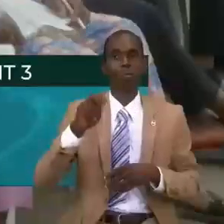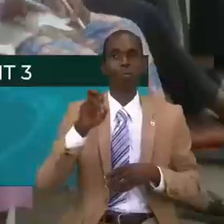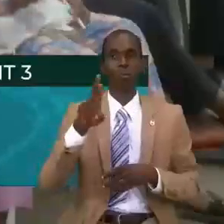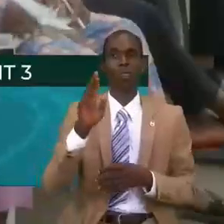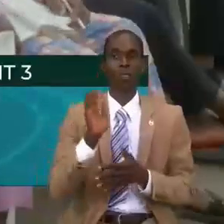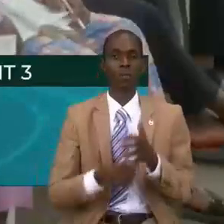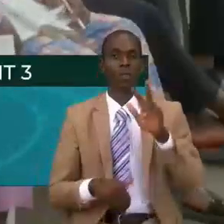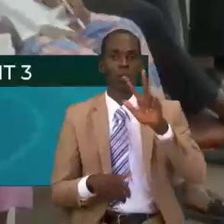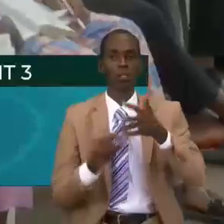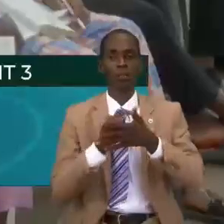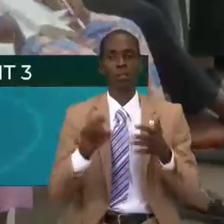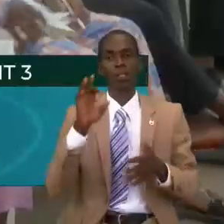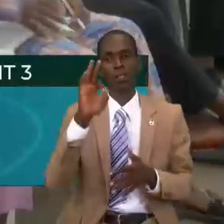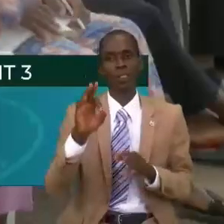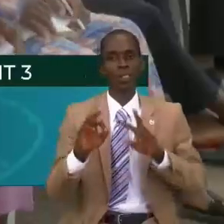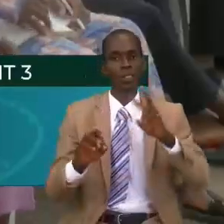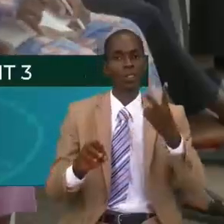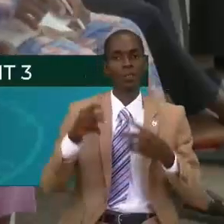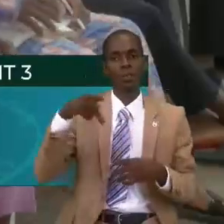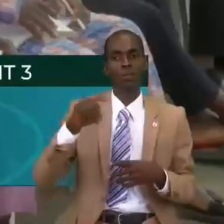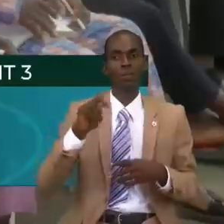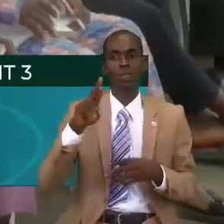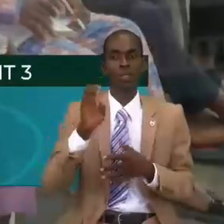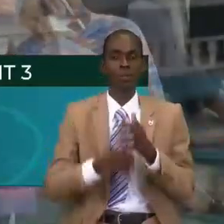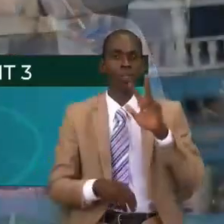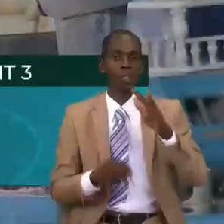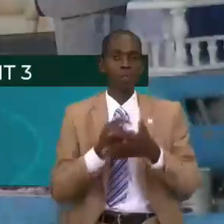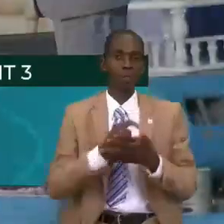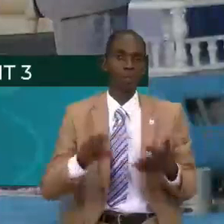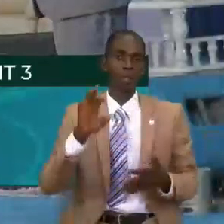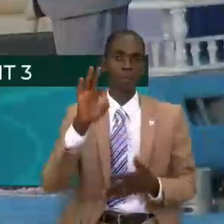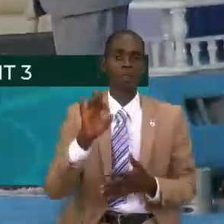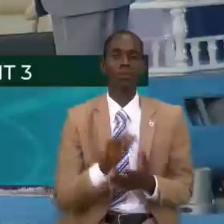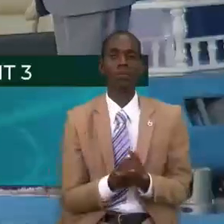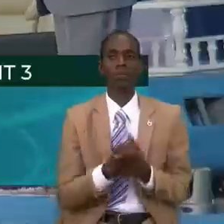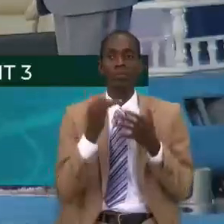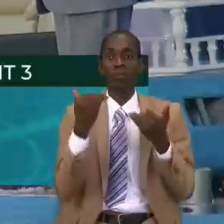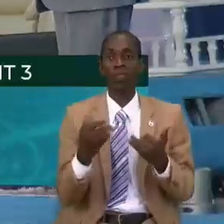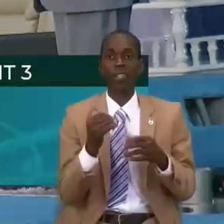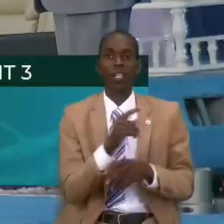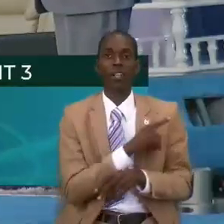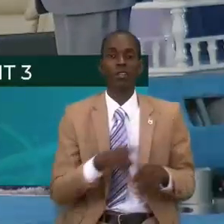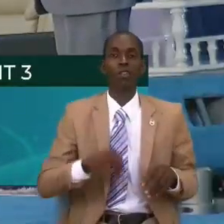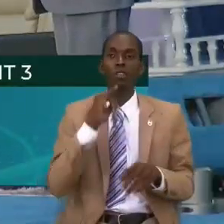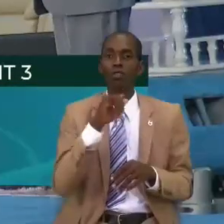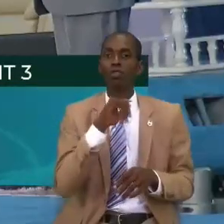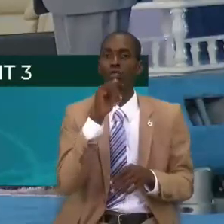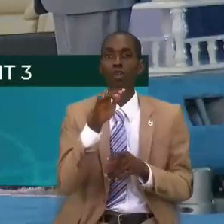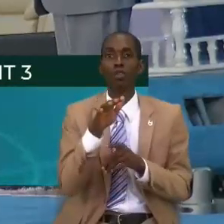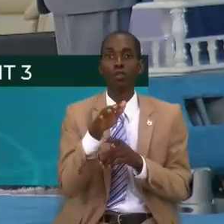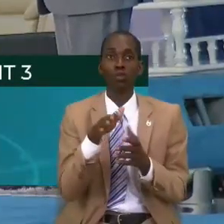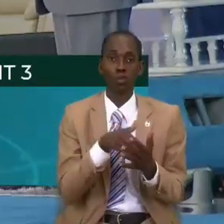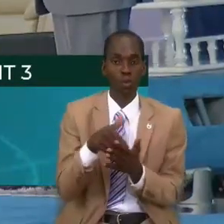chapter 3 verse 9. The Lord is not slack concerning his promise, as some men